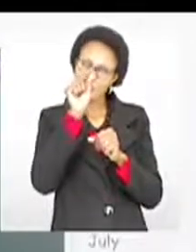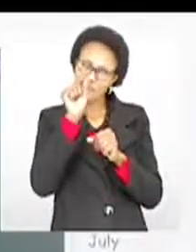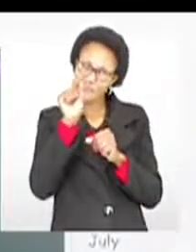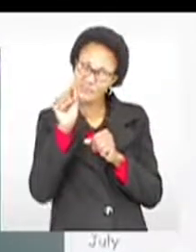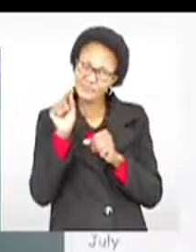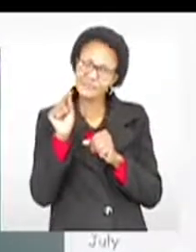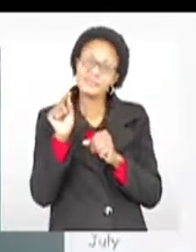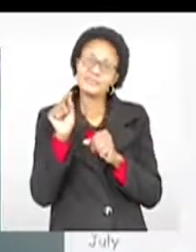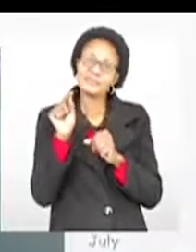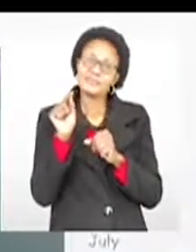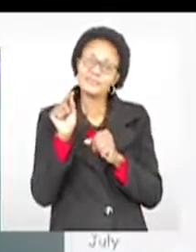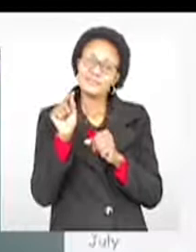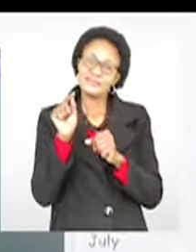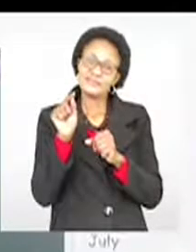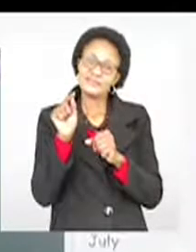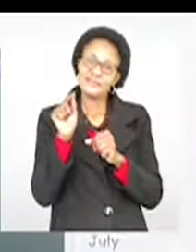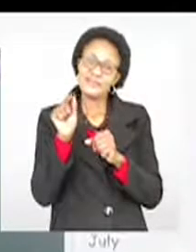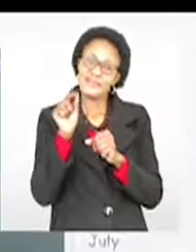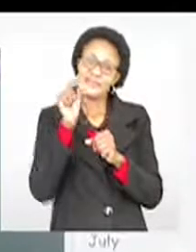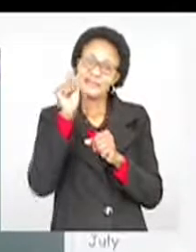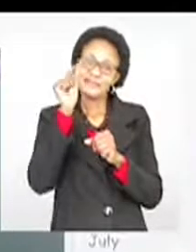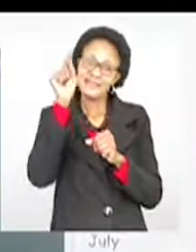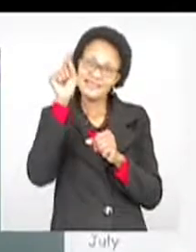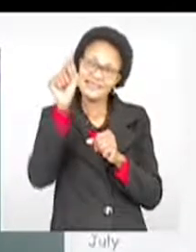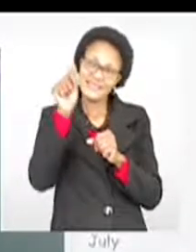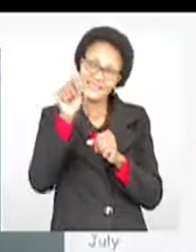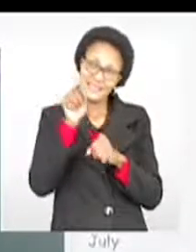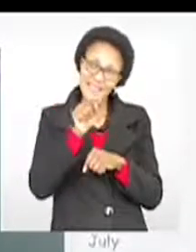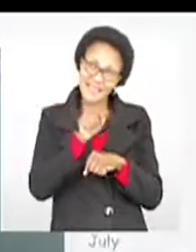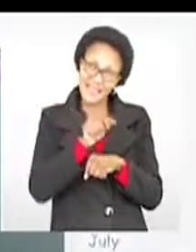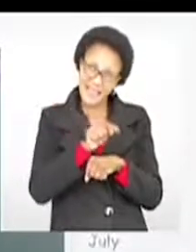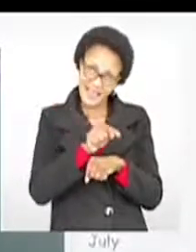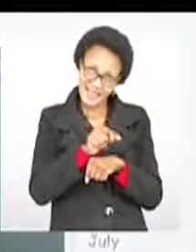Criss. Very good. And